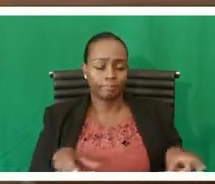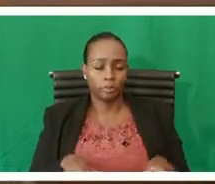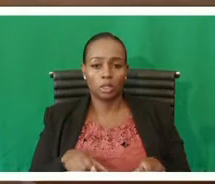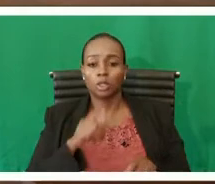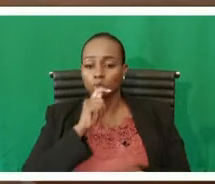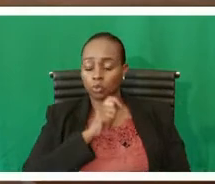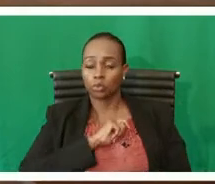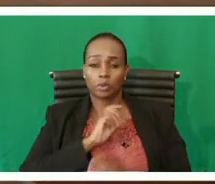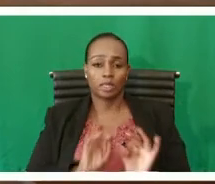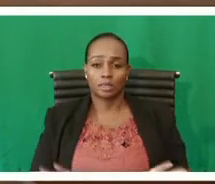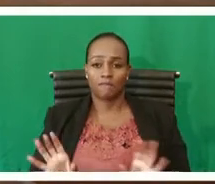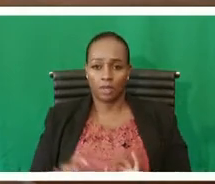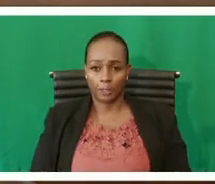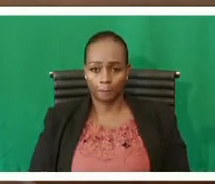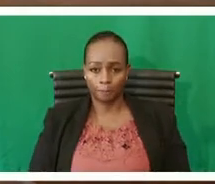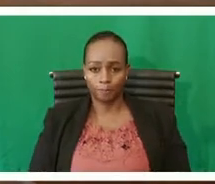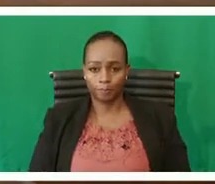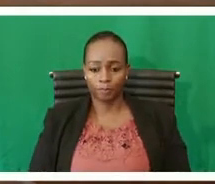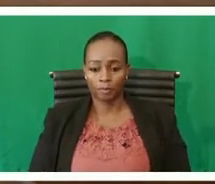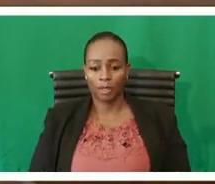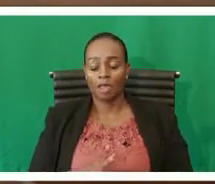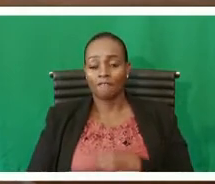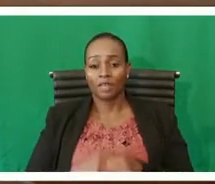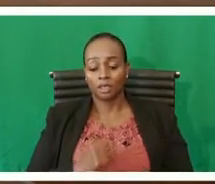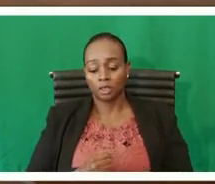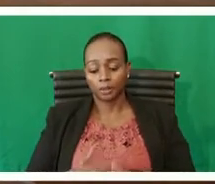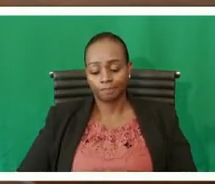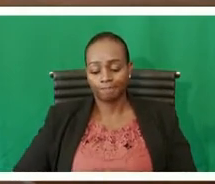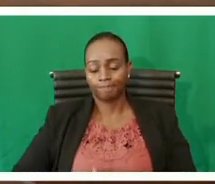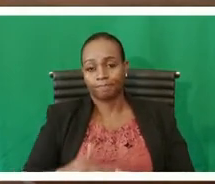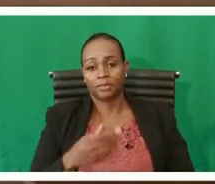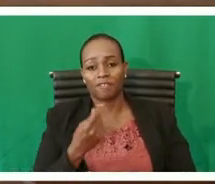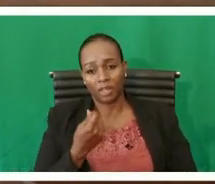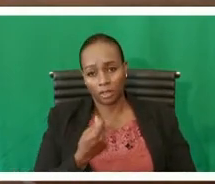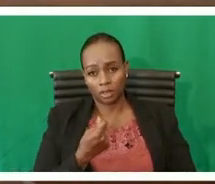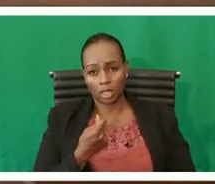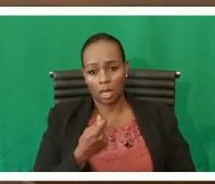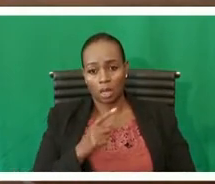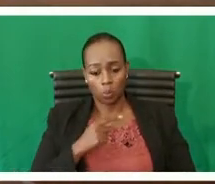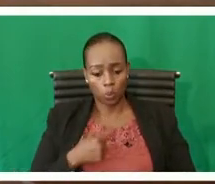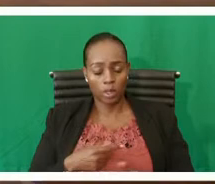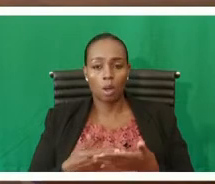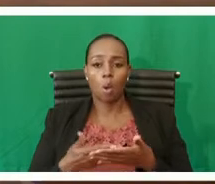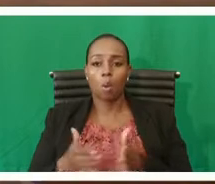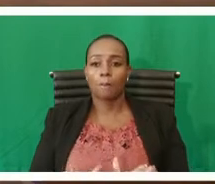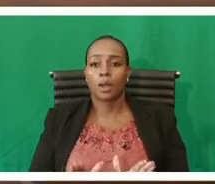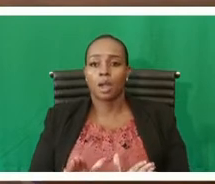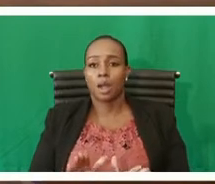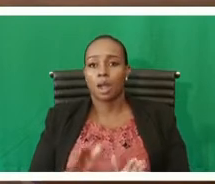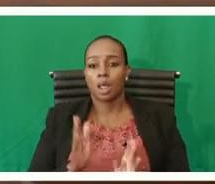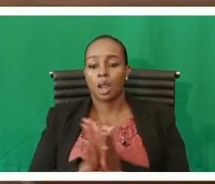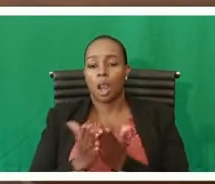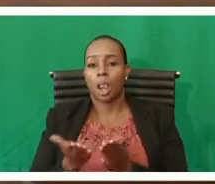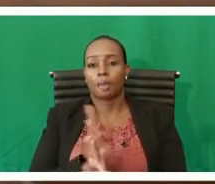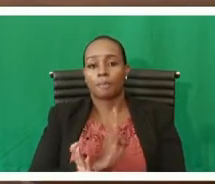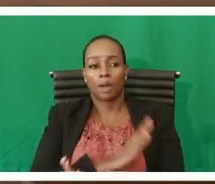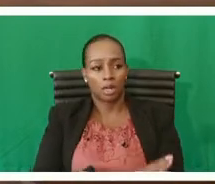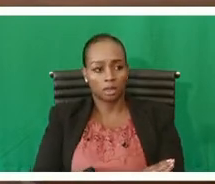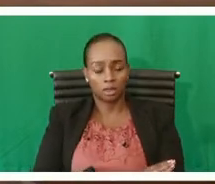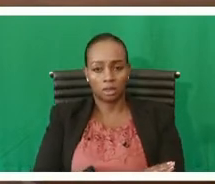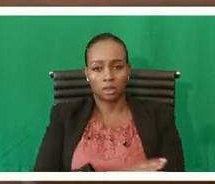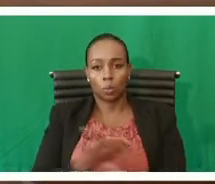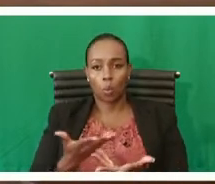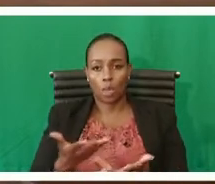suffering. For the coming financial year, we will open the Smithfield and Soutban libraries and complete the construction